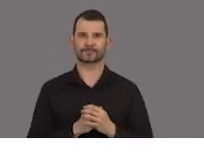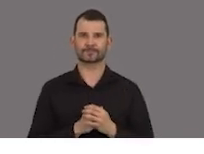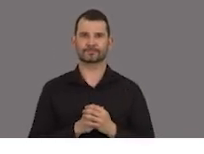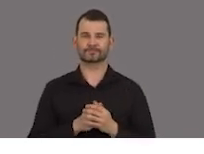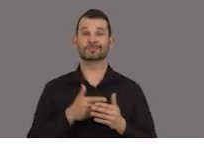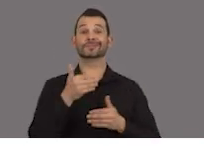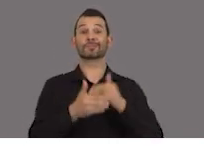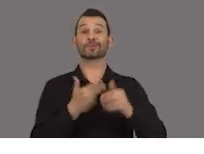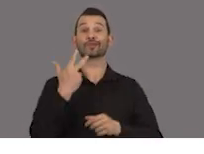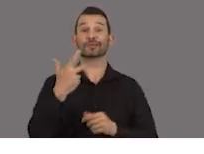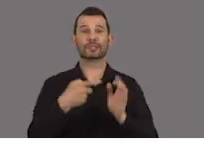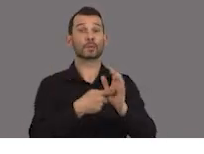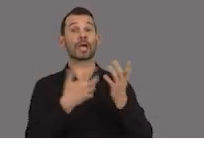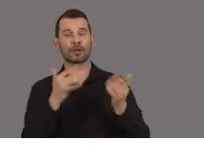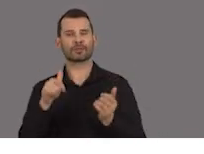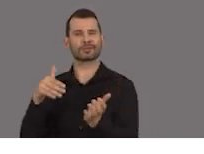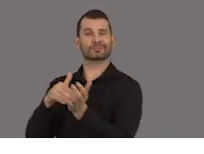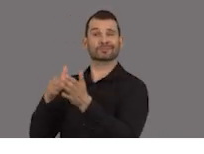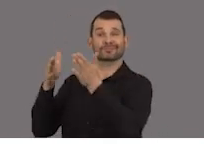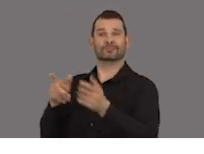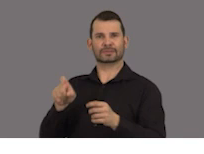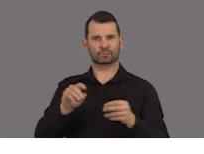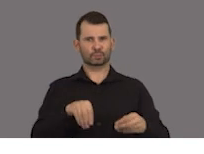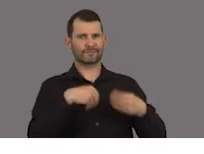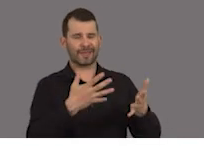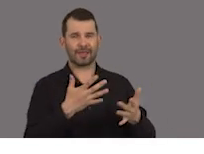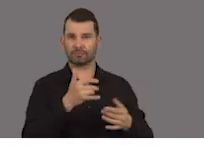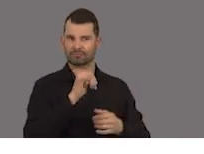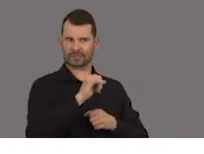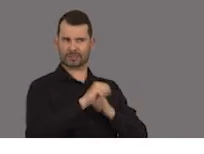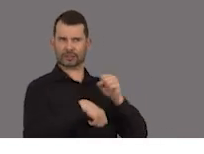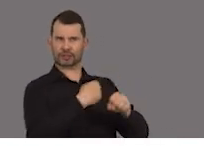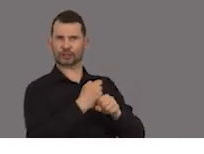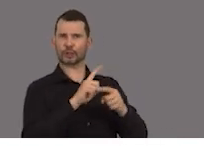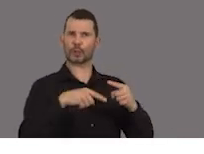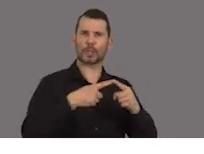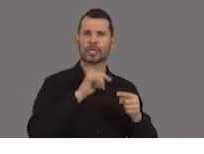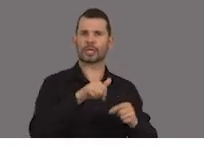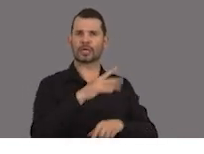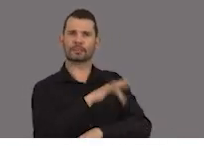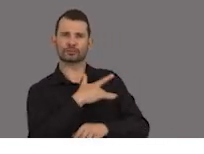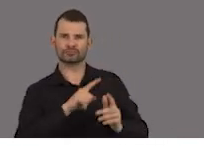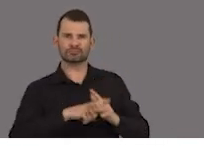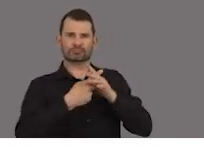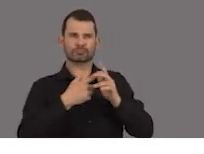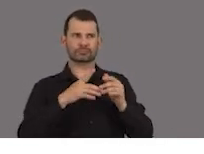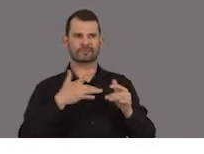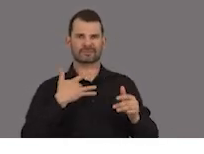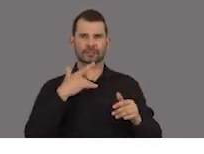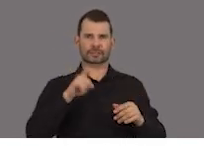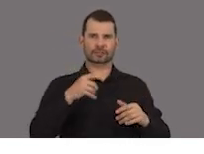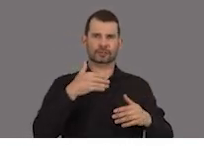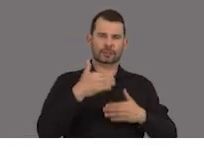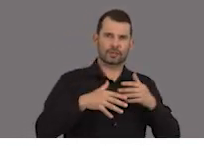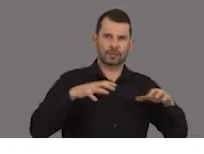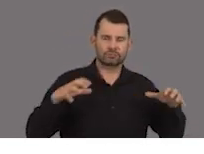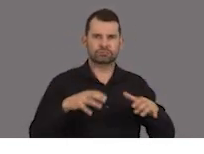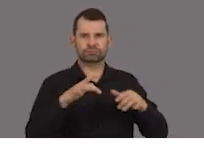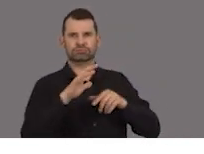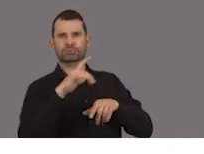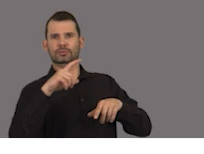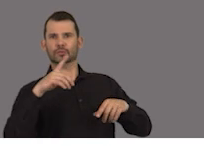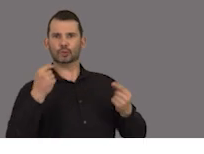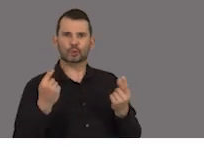Step 3 requires the medical practitioner to provide the year the patient began to take an inordinate amount of